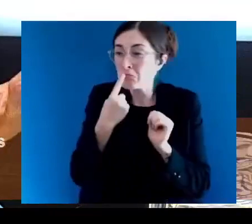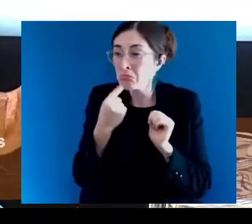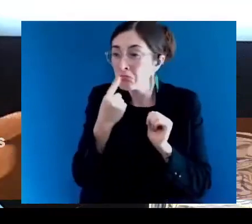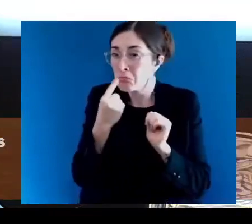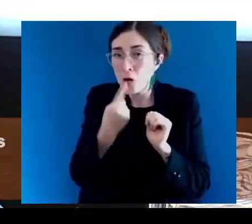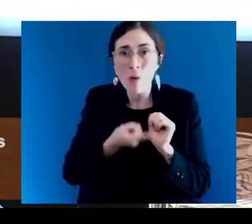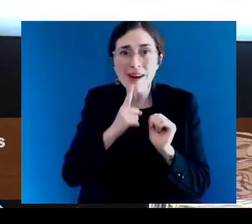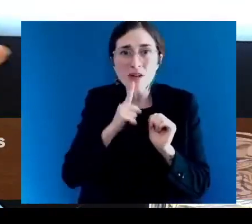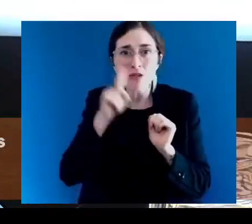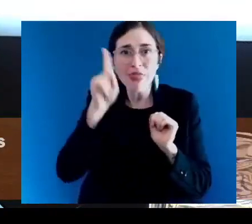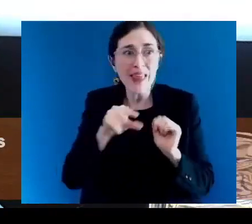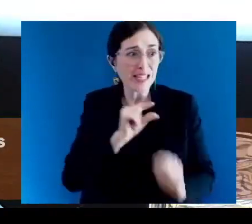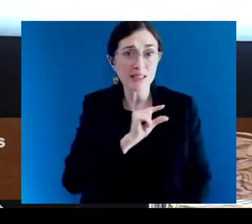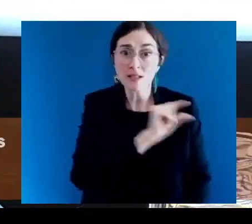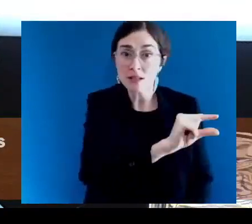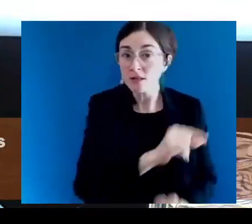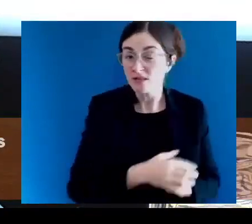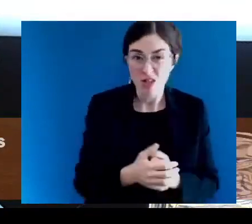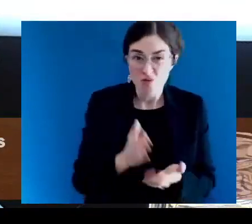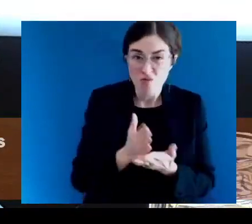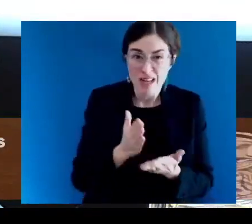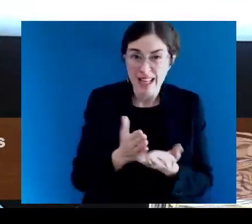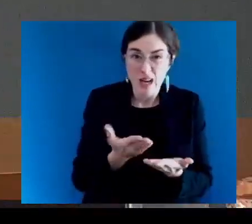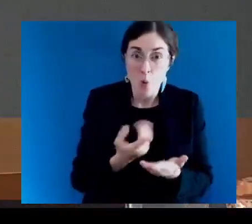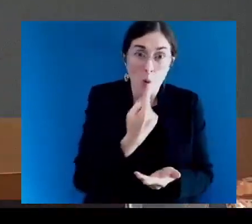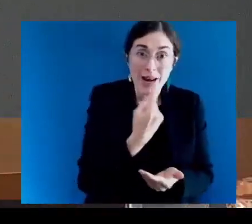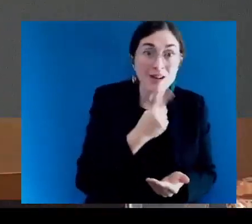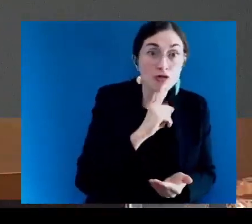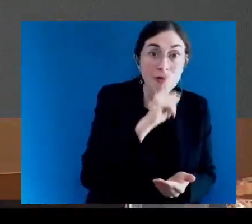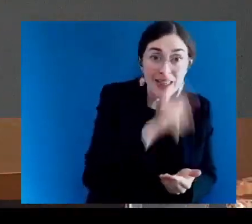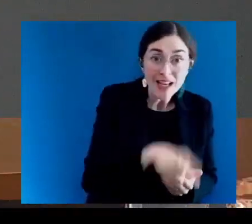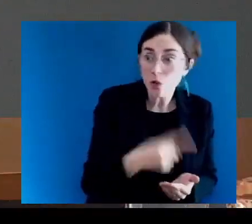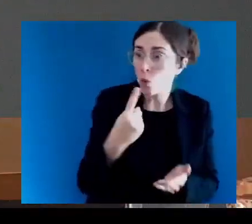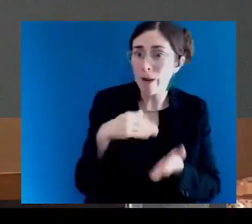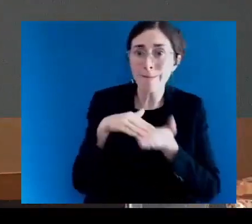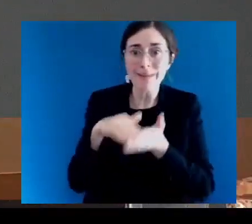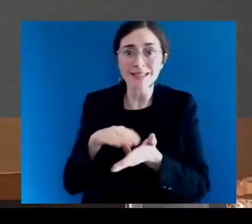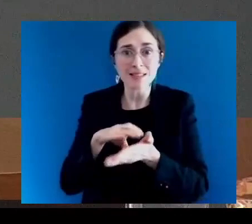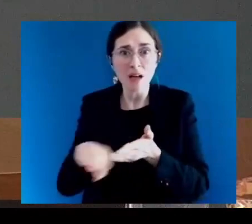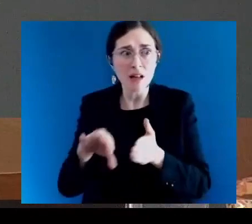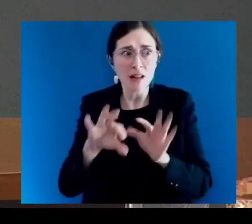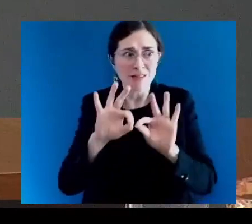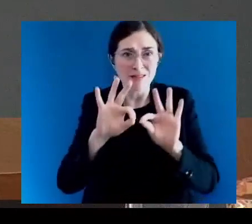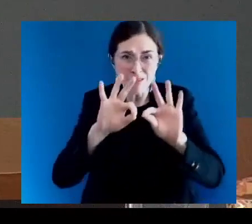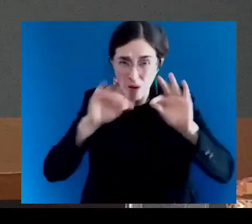Whether it's 100,000 or a million, it's still nowhere near enough. But it's only 100,000.